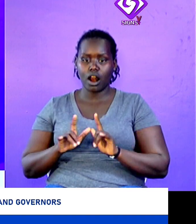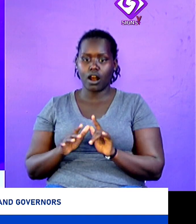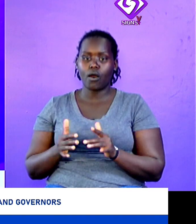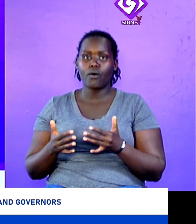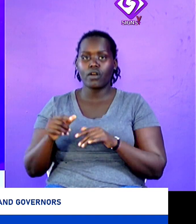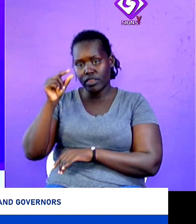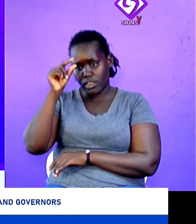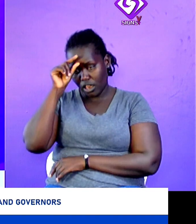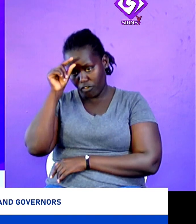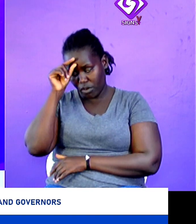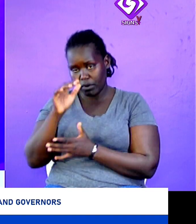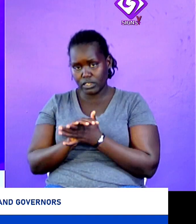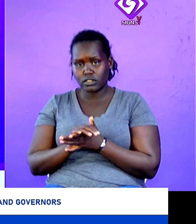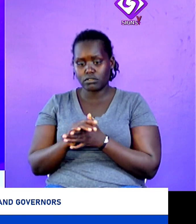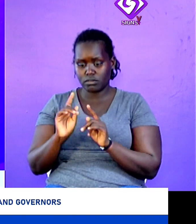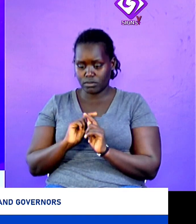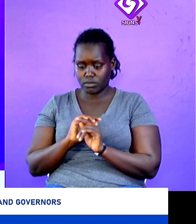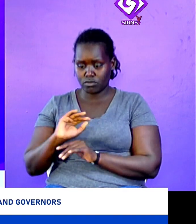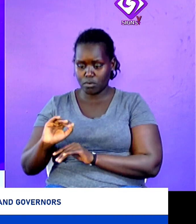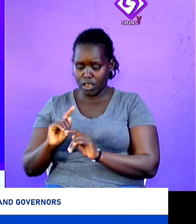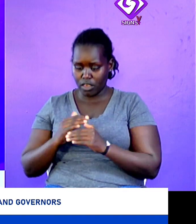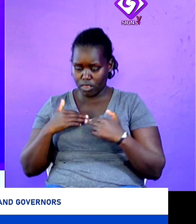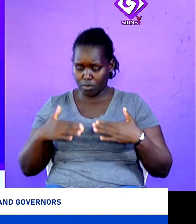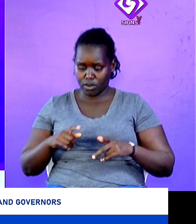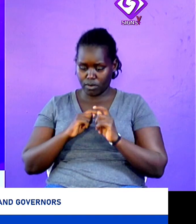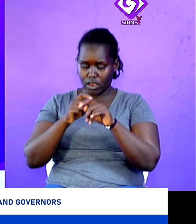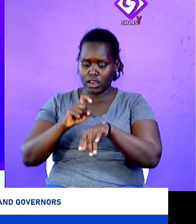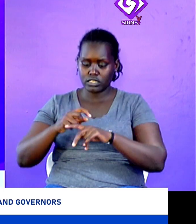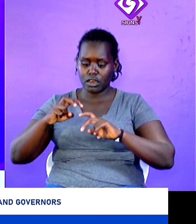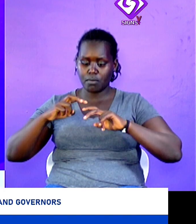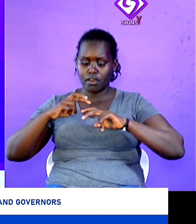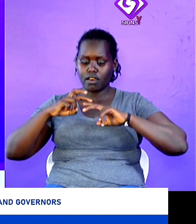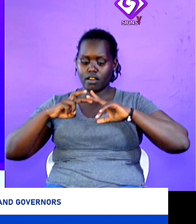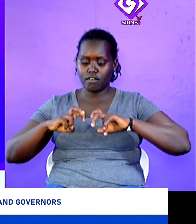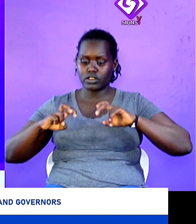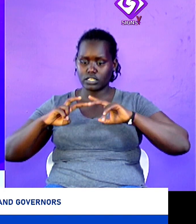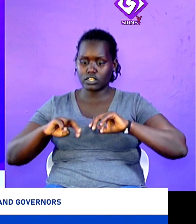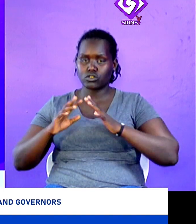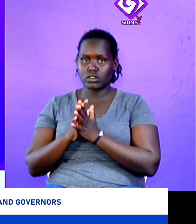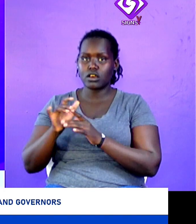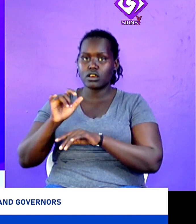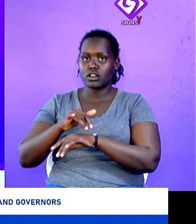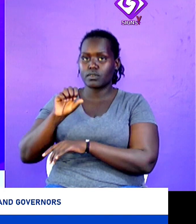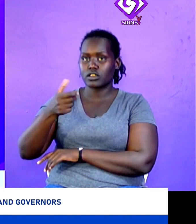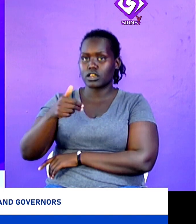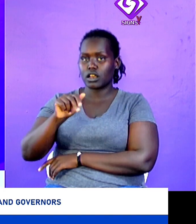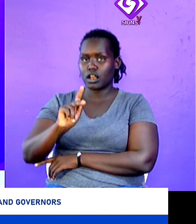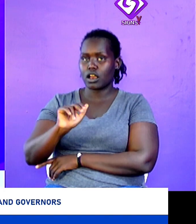remains respectively, while investigations into the Shakahola tragedy